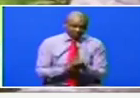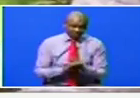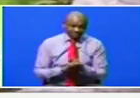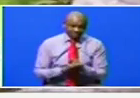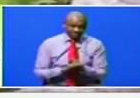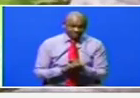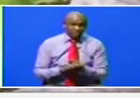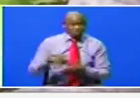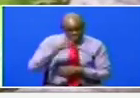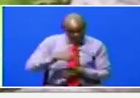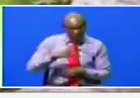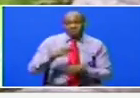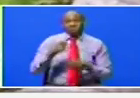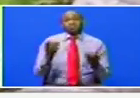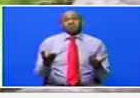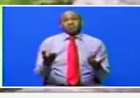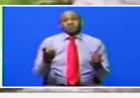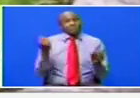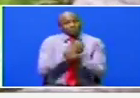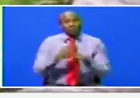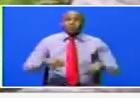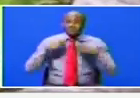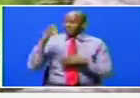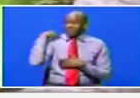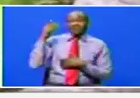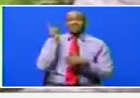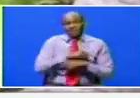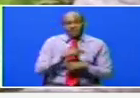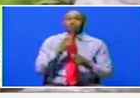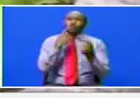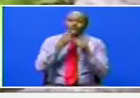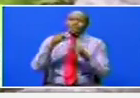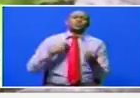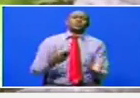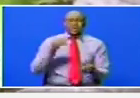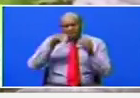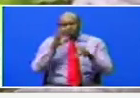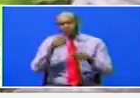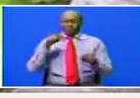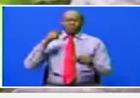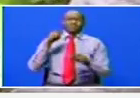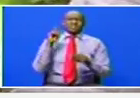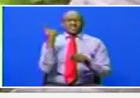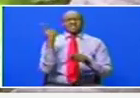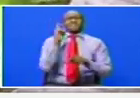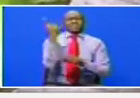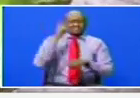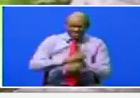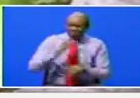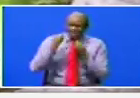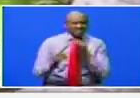Kenya. We cannot live in the past, talk about elections from day one to the last